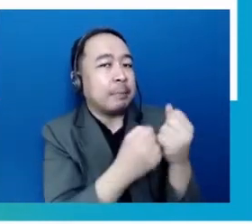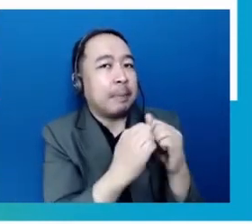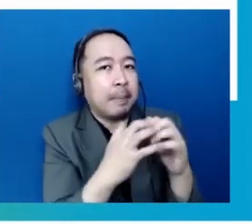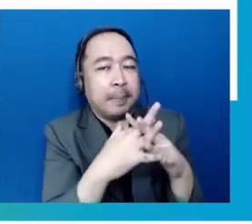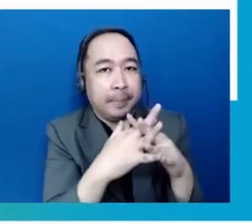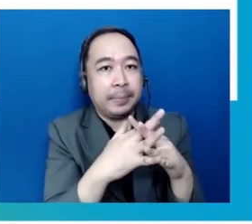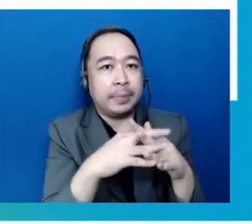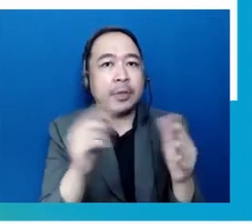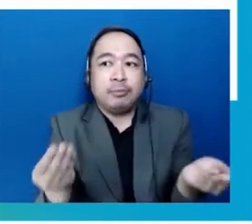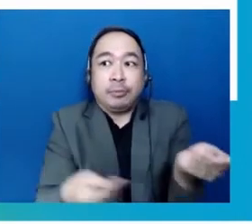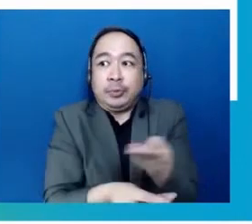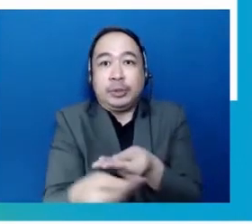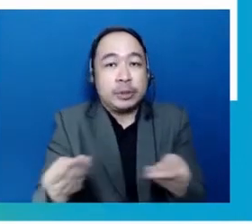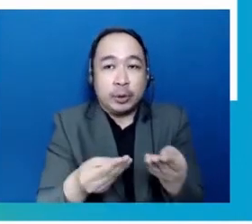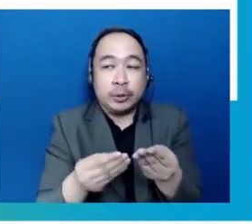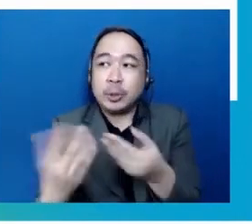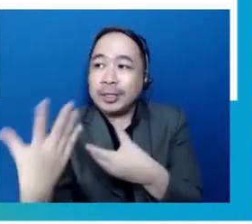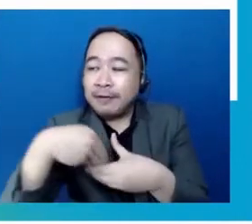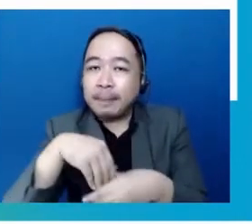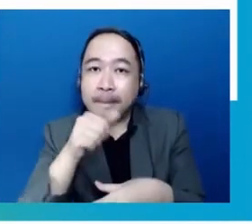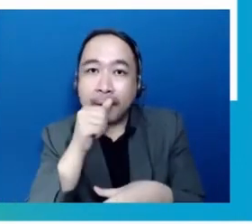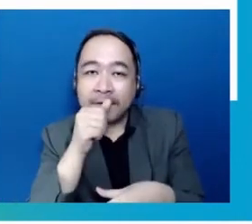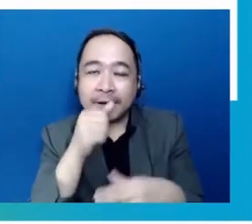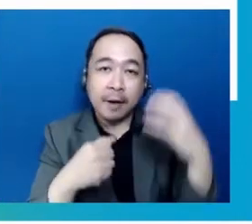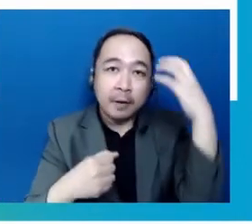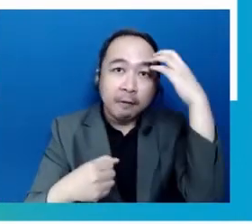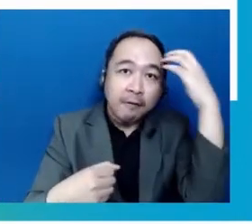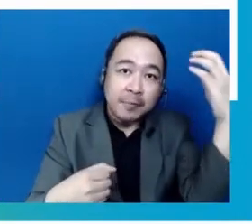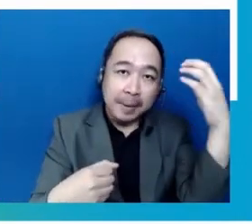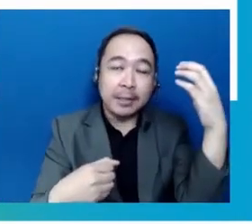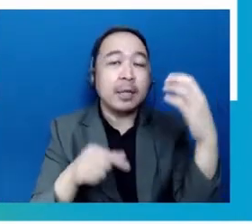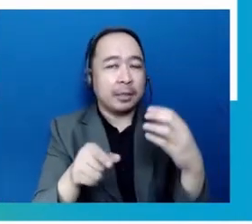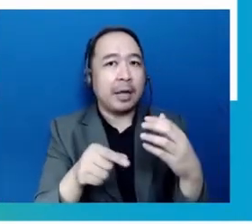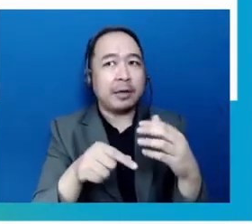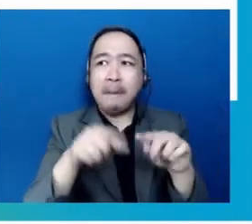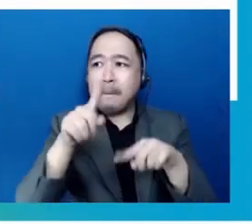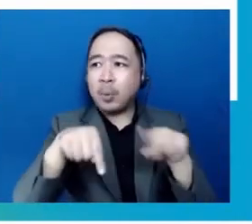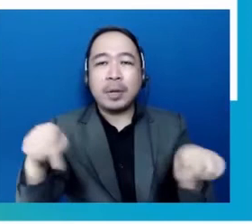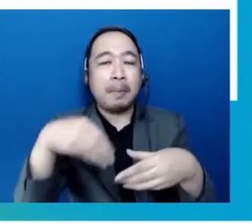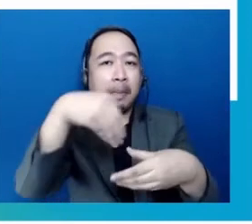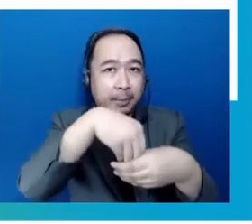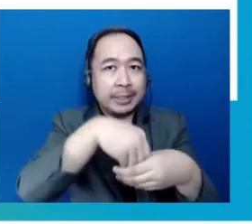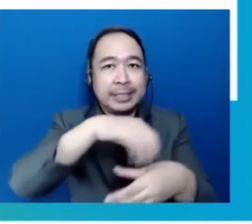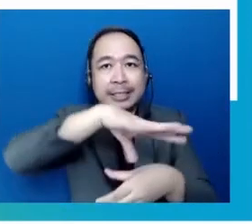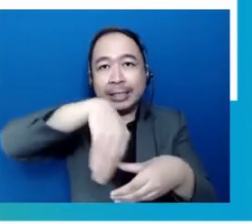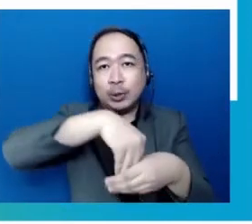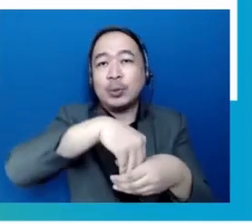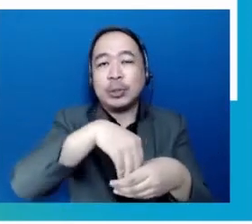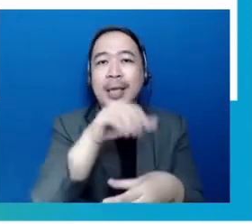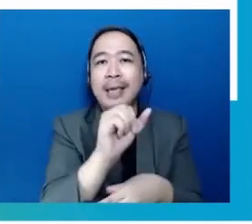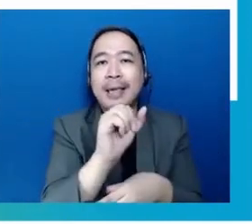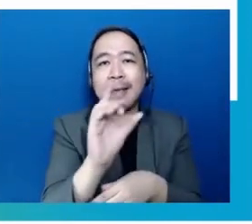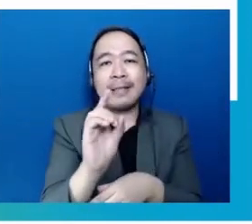fuel industry, private sector, governments, and the multilateral banks, including Asian Development Bank, urgently heed